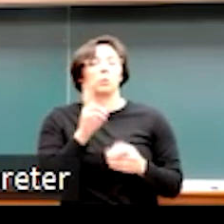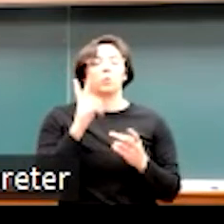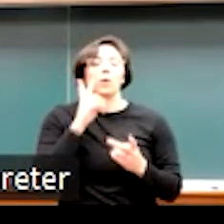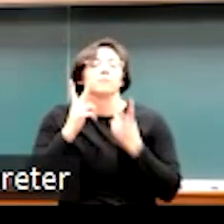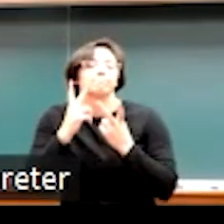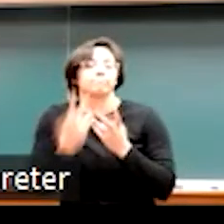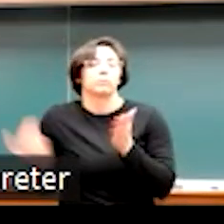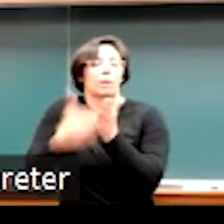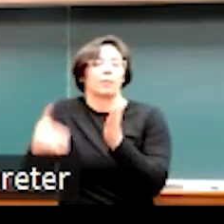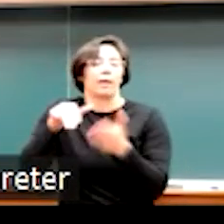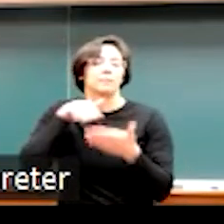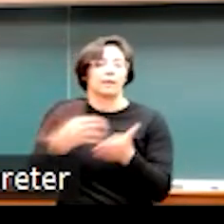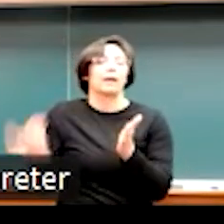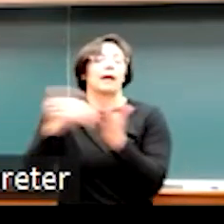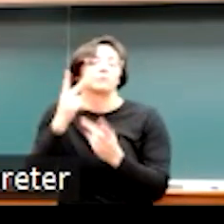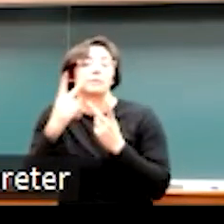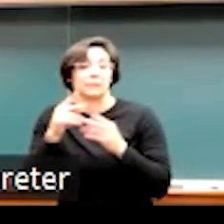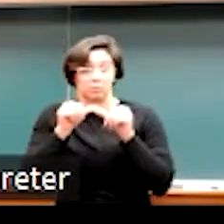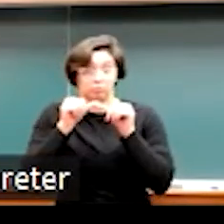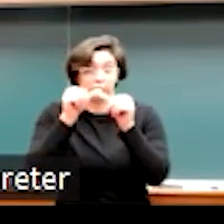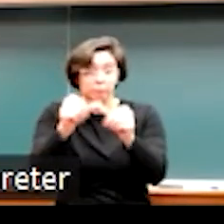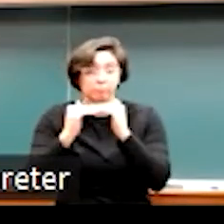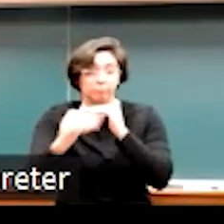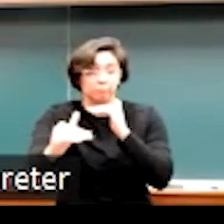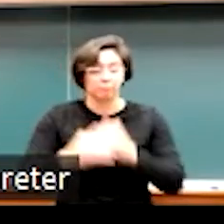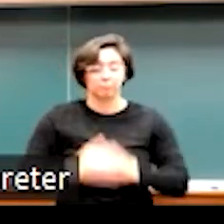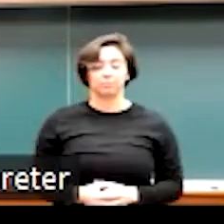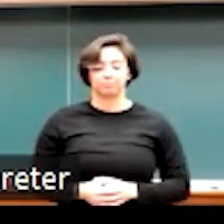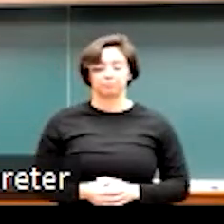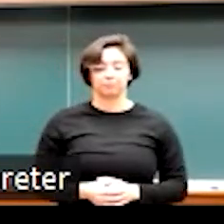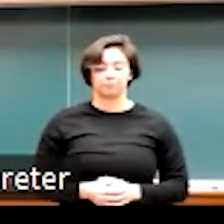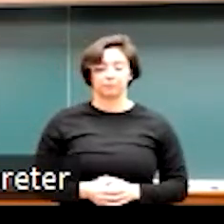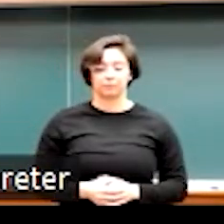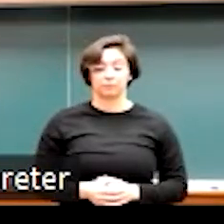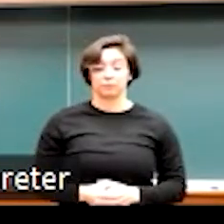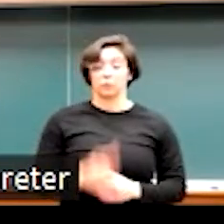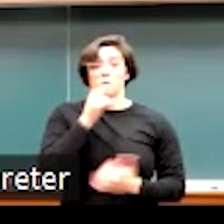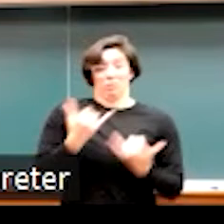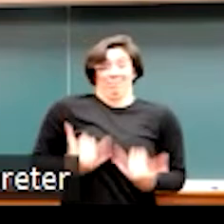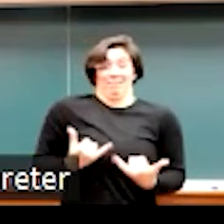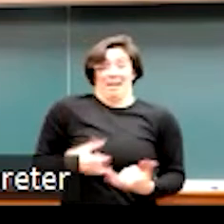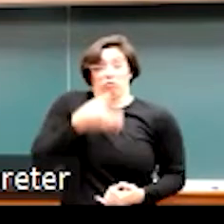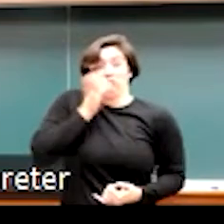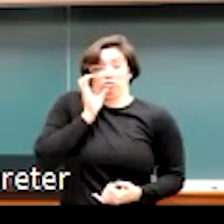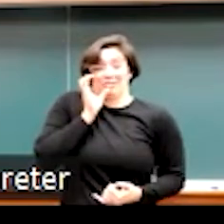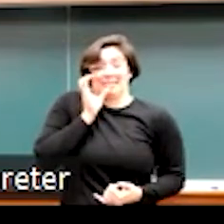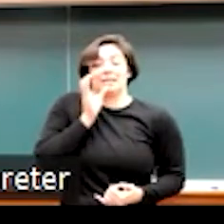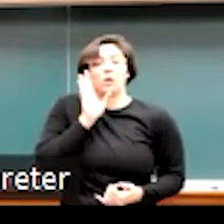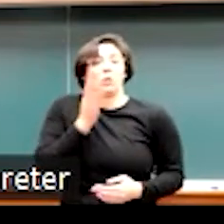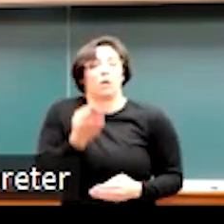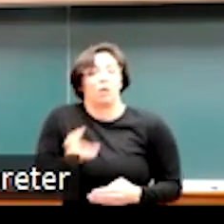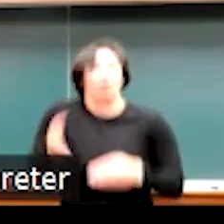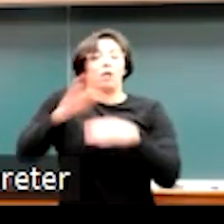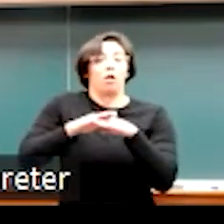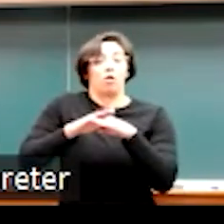follow-up. The implication, though, much like I laid out earlier, that current drinkers may be susceptible to escalating